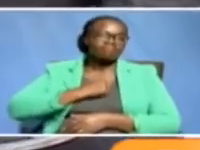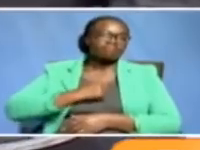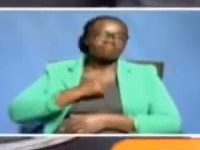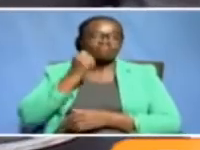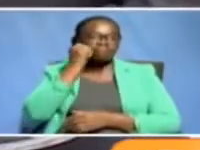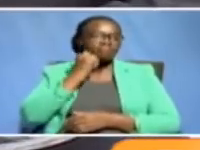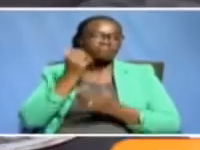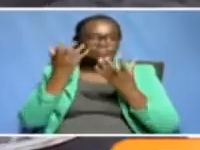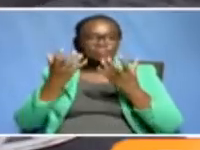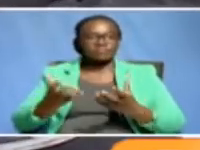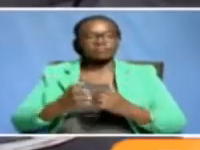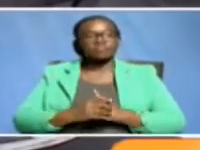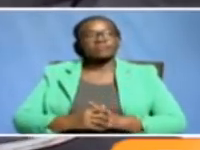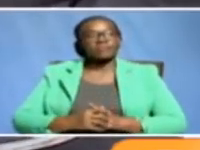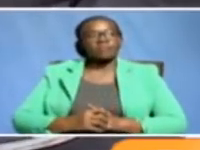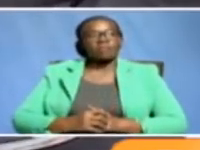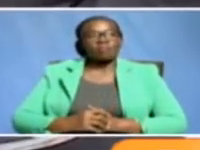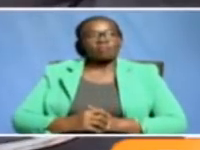All right, so